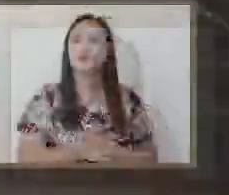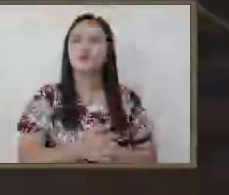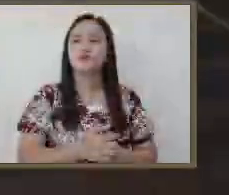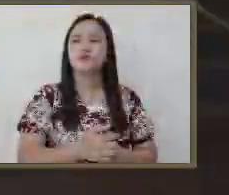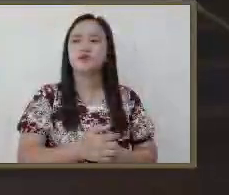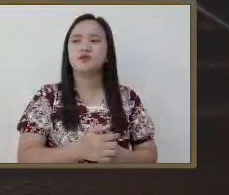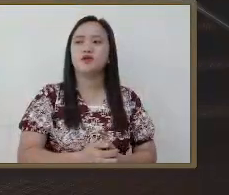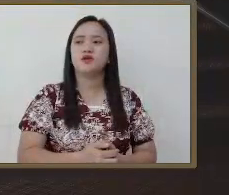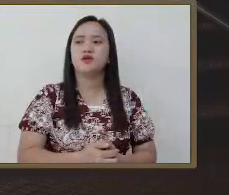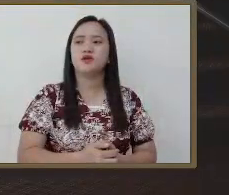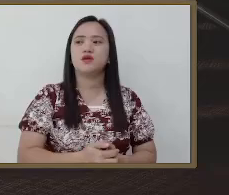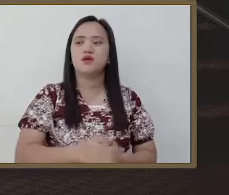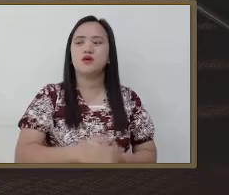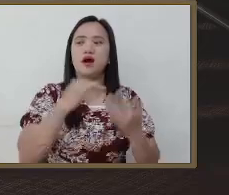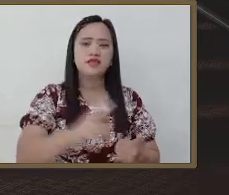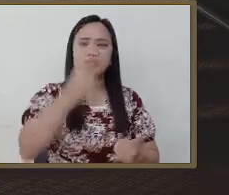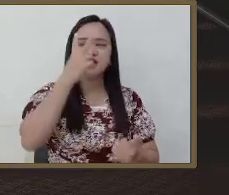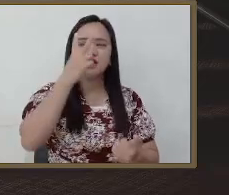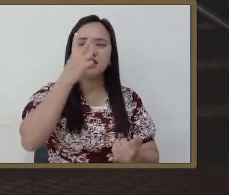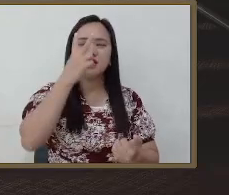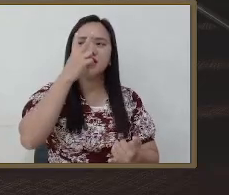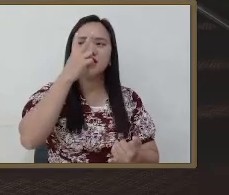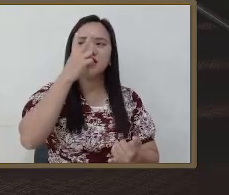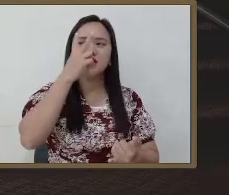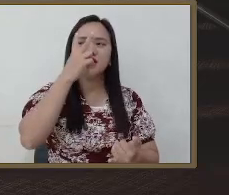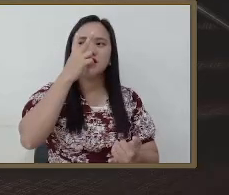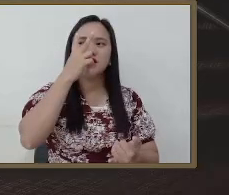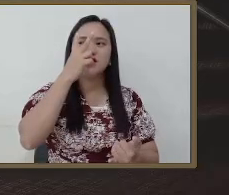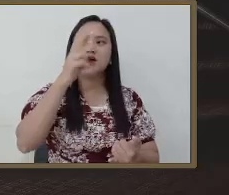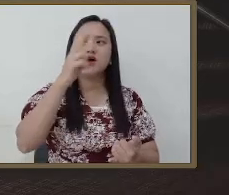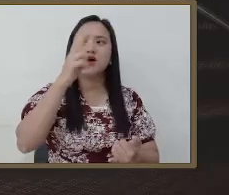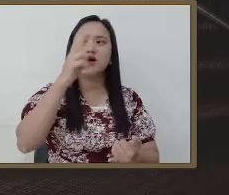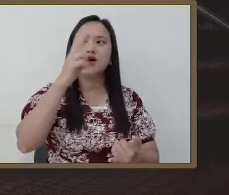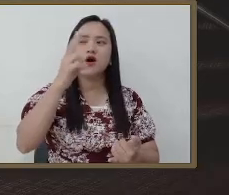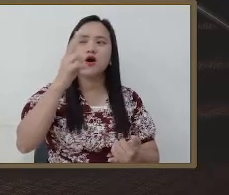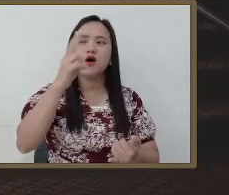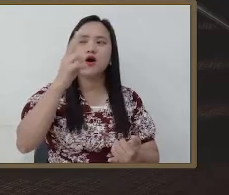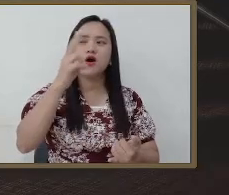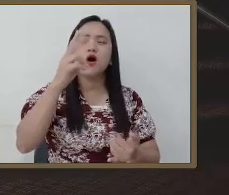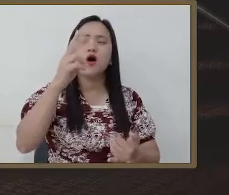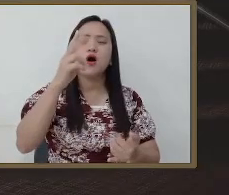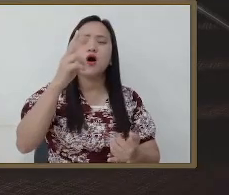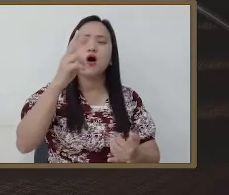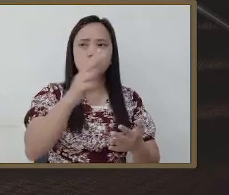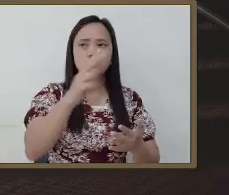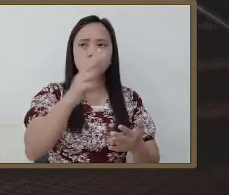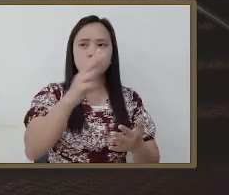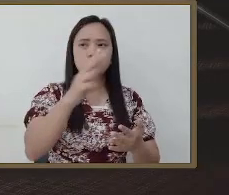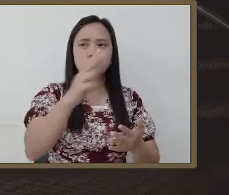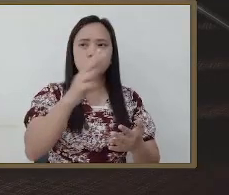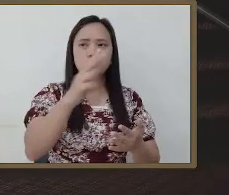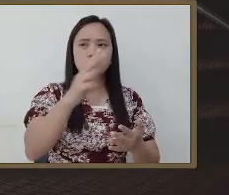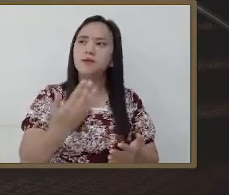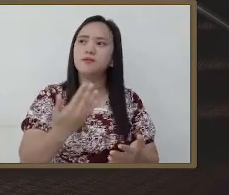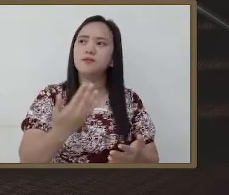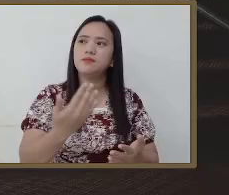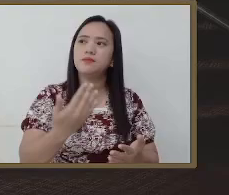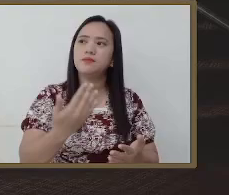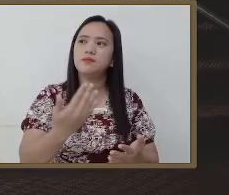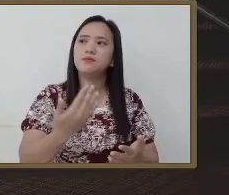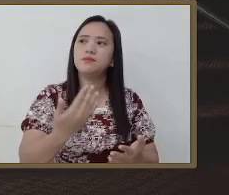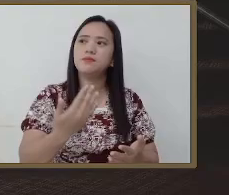it. Now I never see what you saw in me, 'cause you knew I